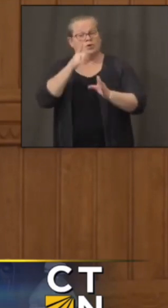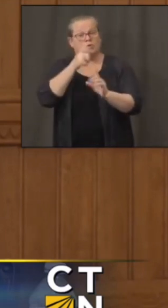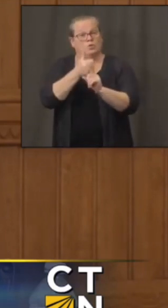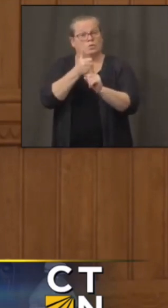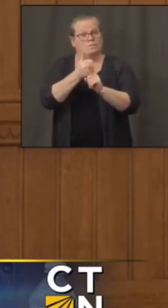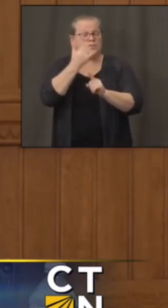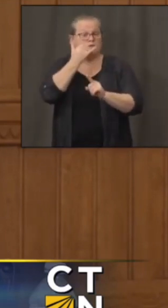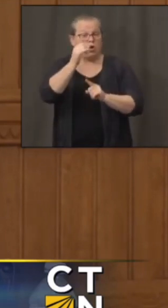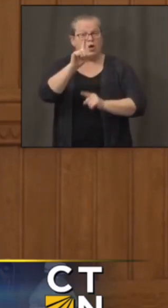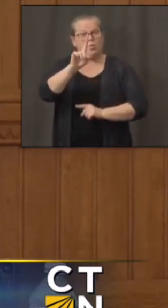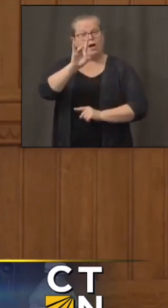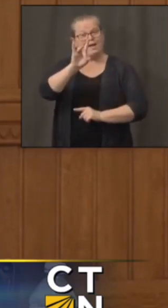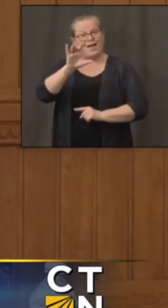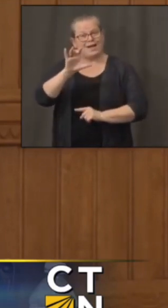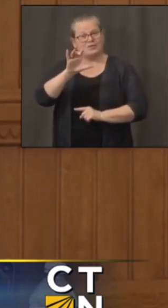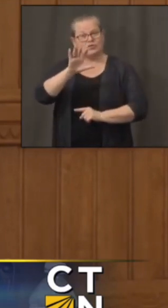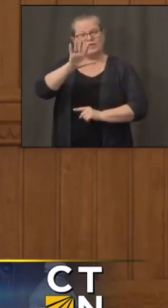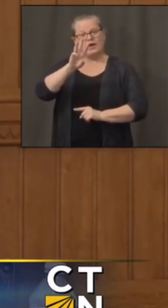is